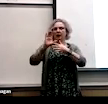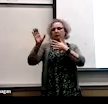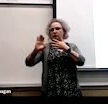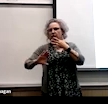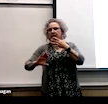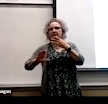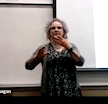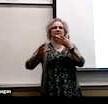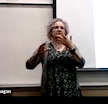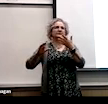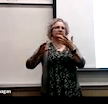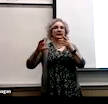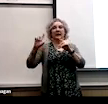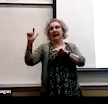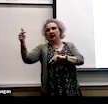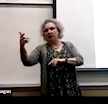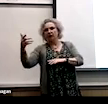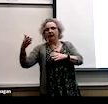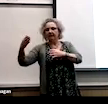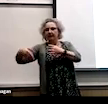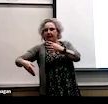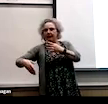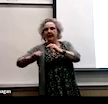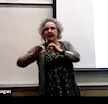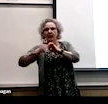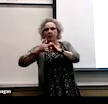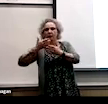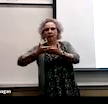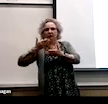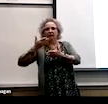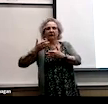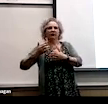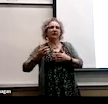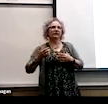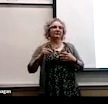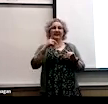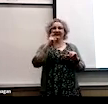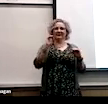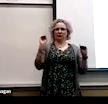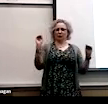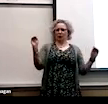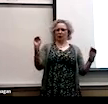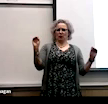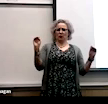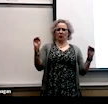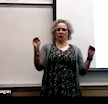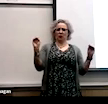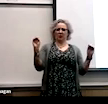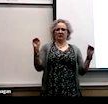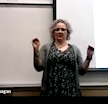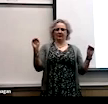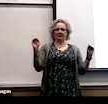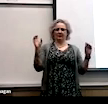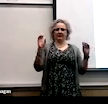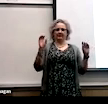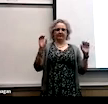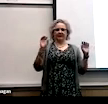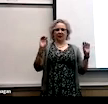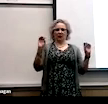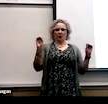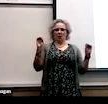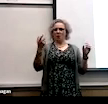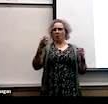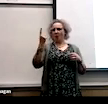to transition and what kind of metrics we should be looking at, partly because there is no one outcome you can look at that would span